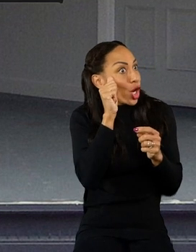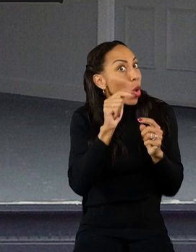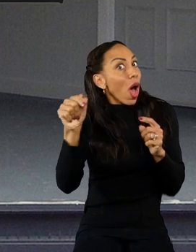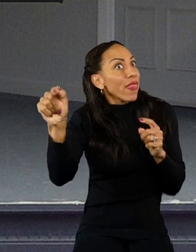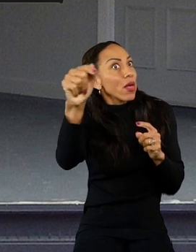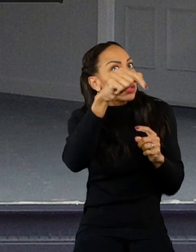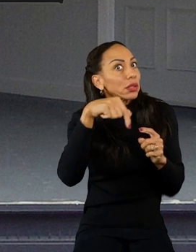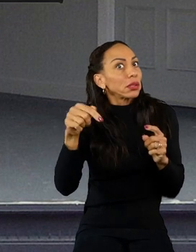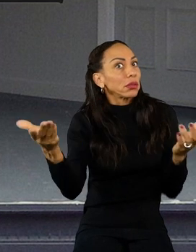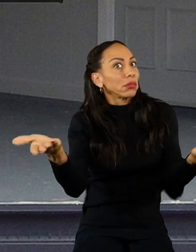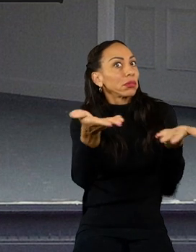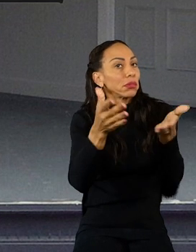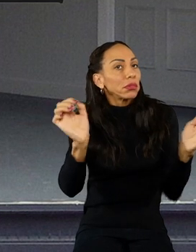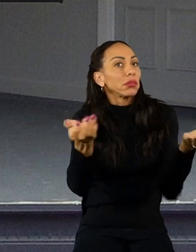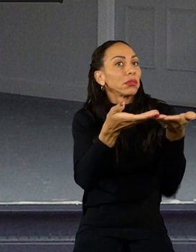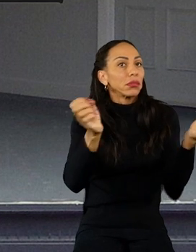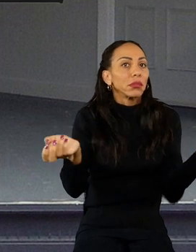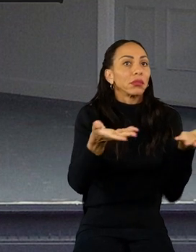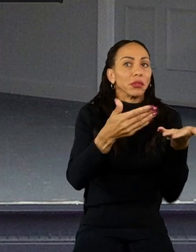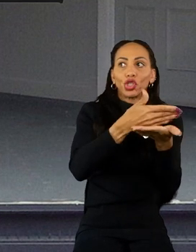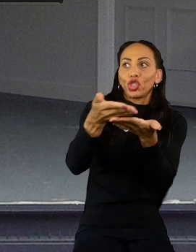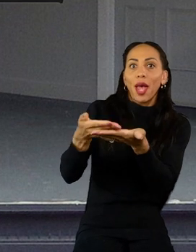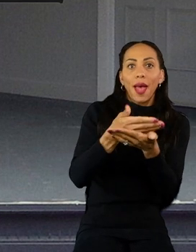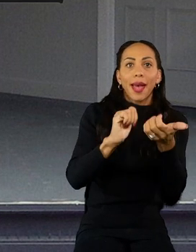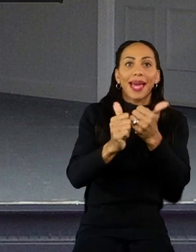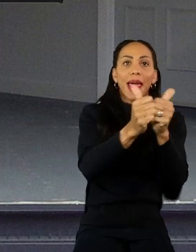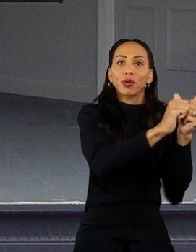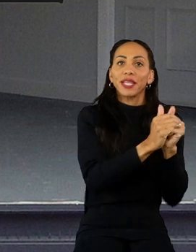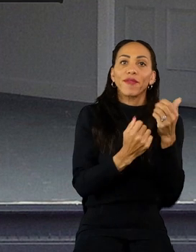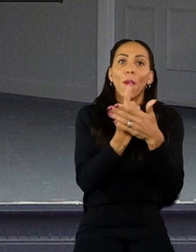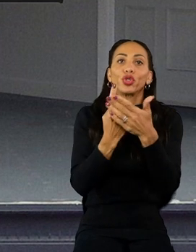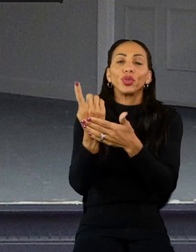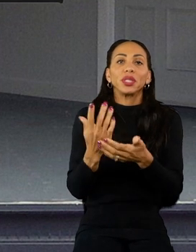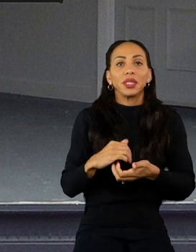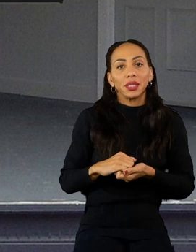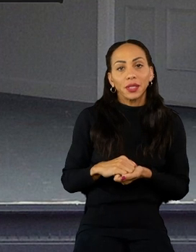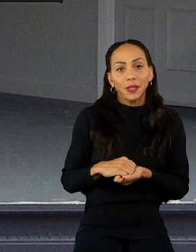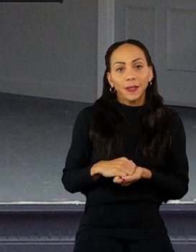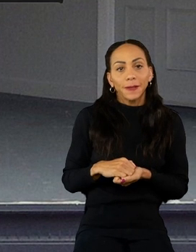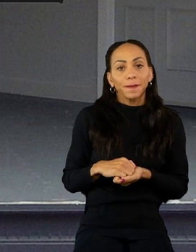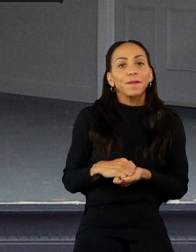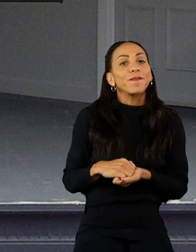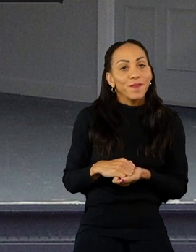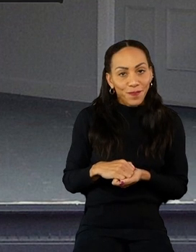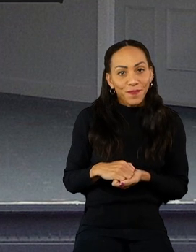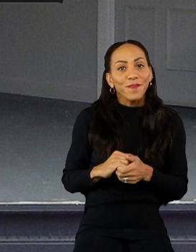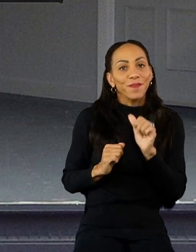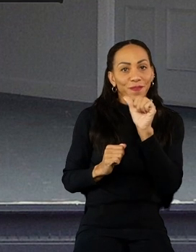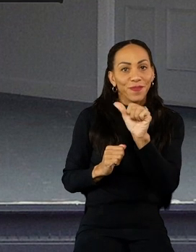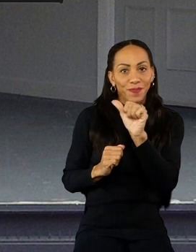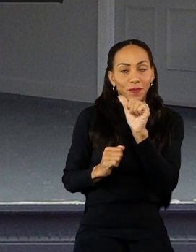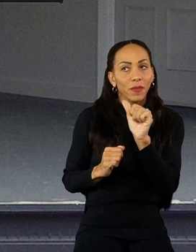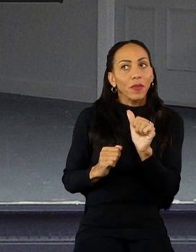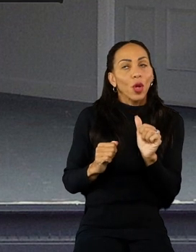for us? Or can they use the resource to do something with, or it just becomes a more shared collaborative sort of